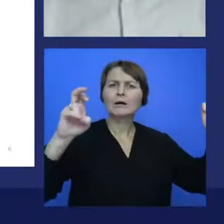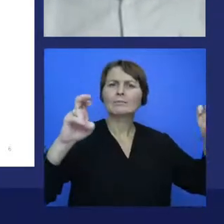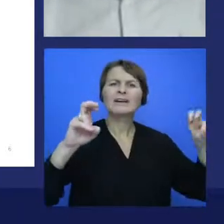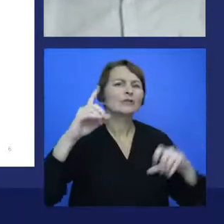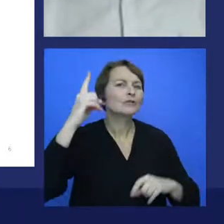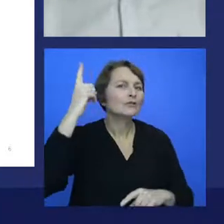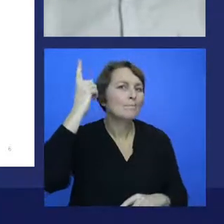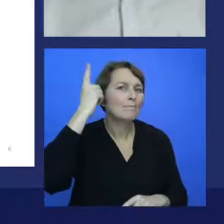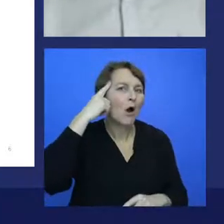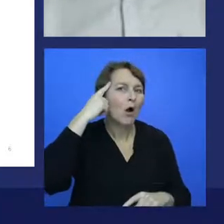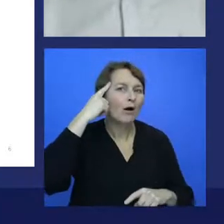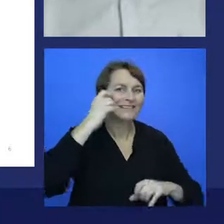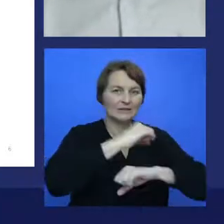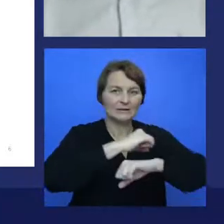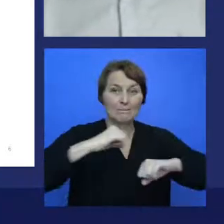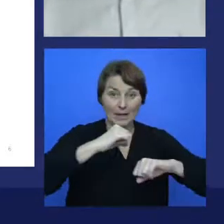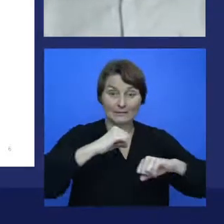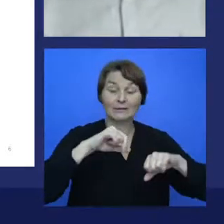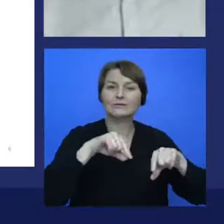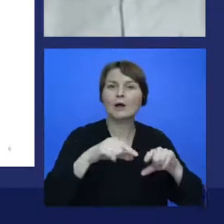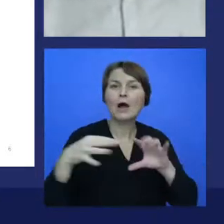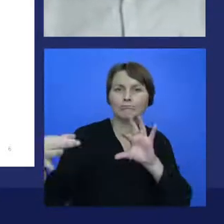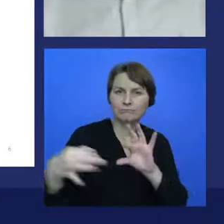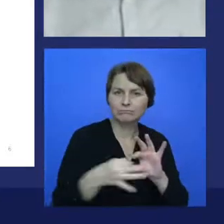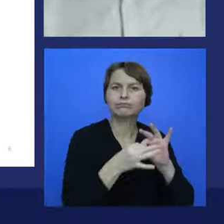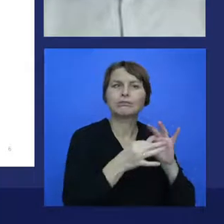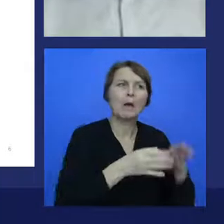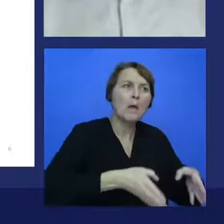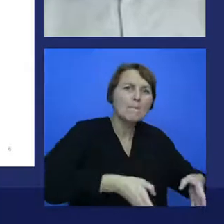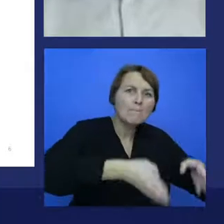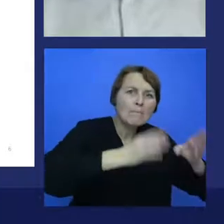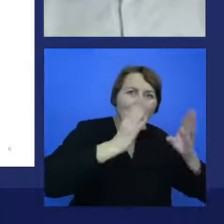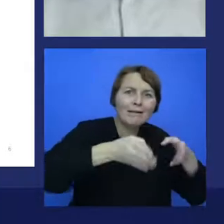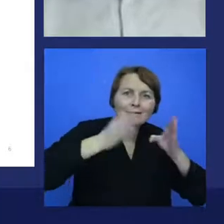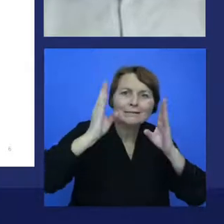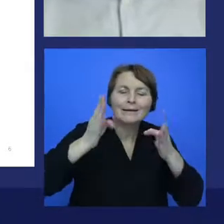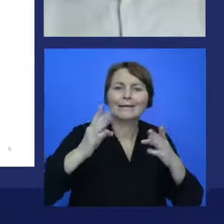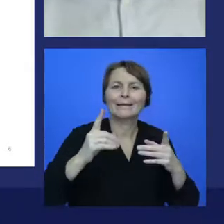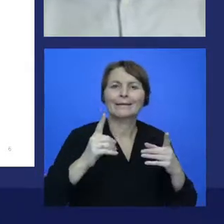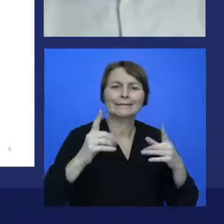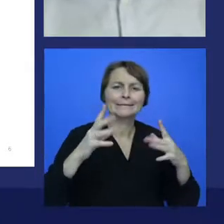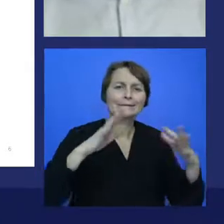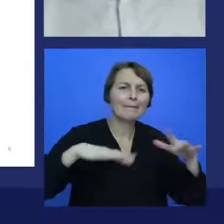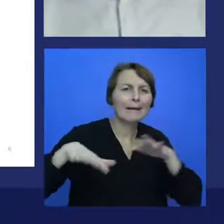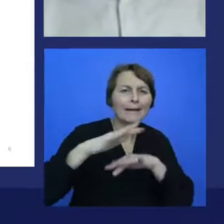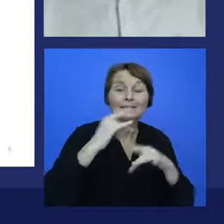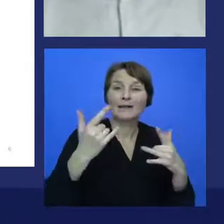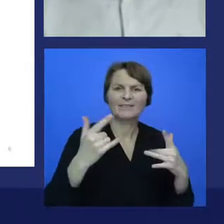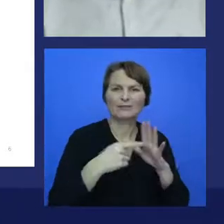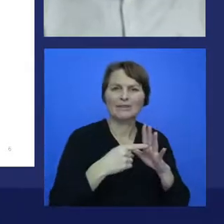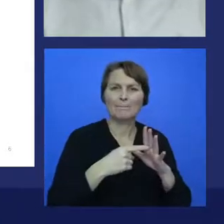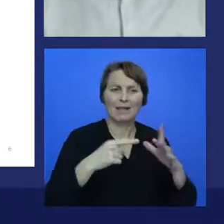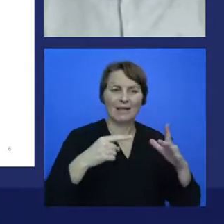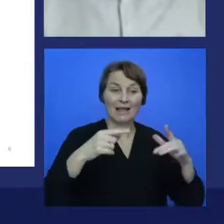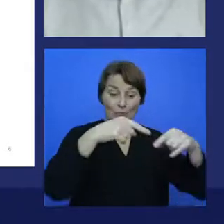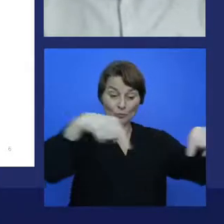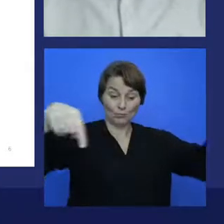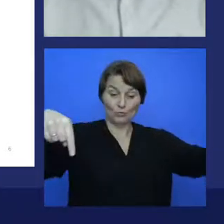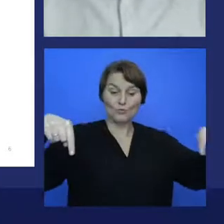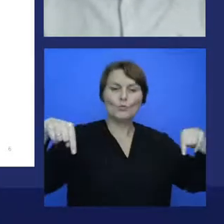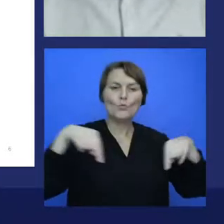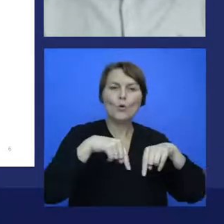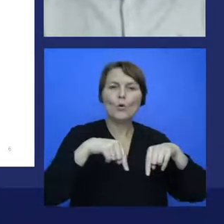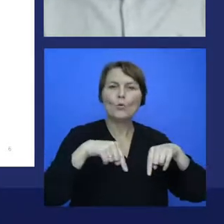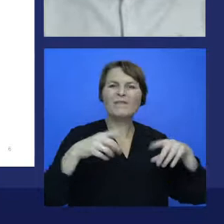are for buildings and spaces. So the data may be IoT data from sensors in rooms or spaces. It may be data about